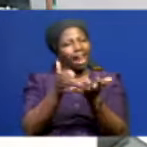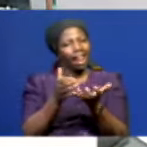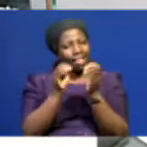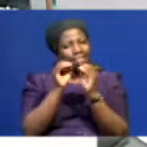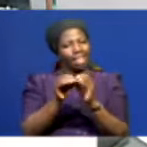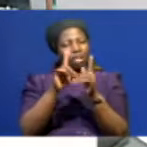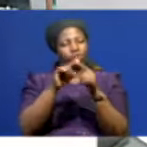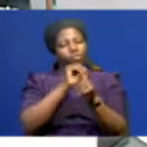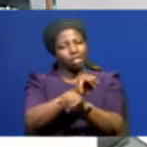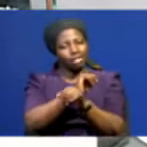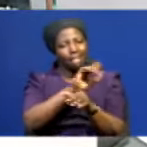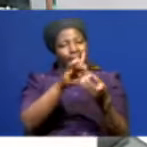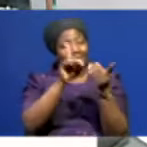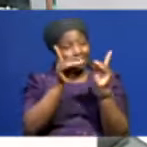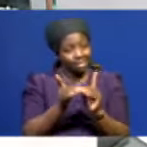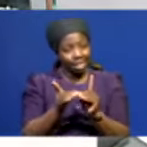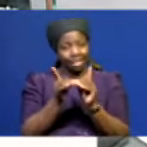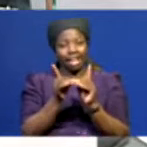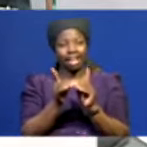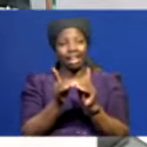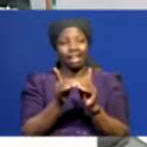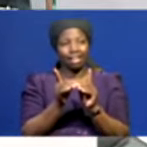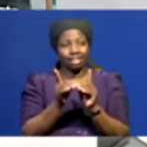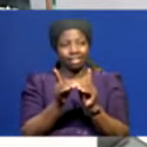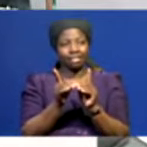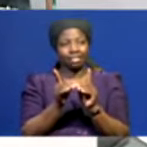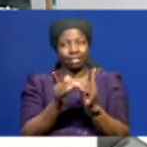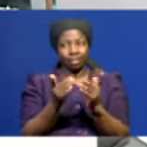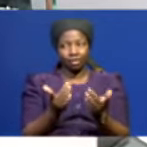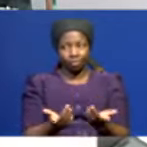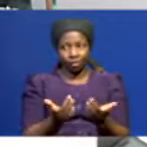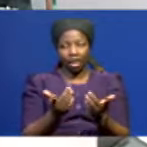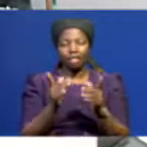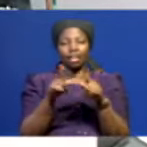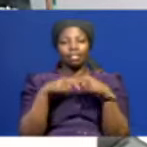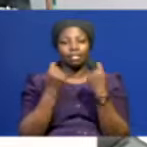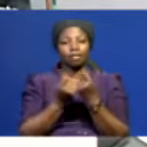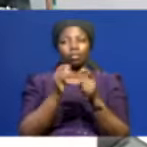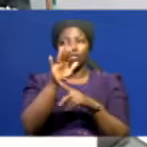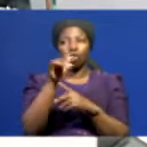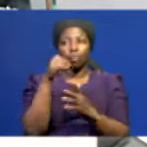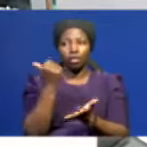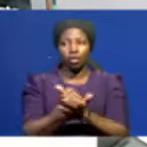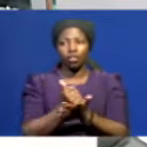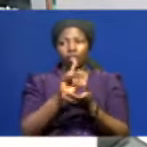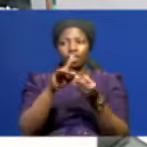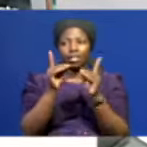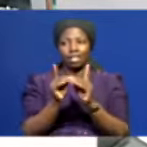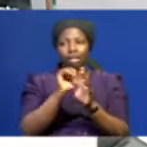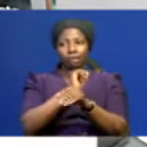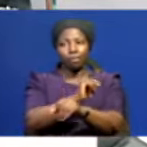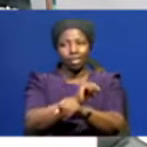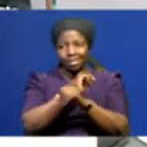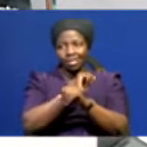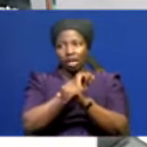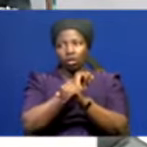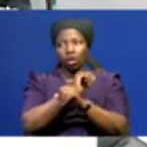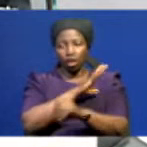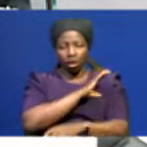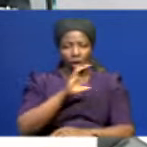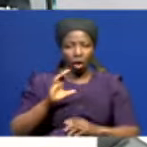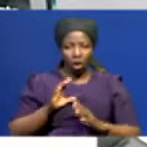as to protect the data subjects. Now, the team from the Office of the Data Protection